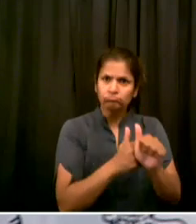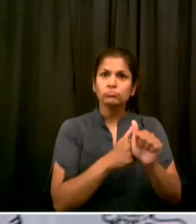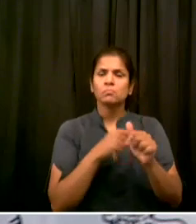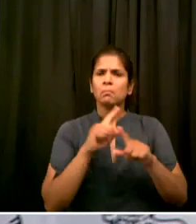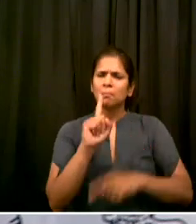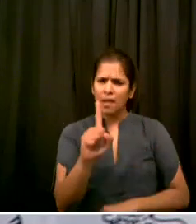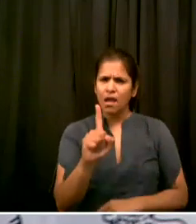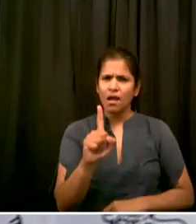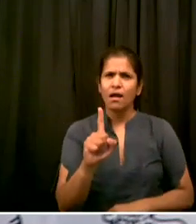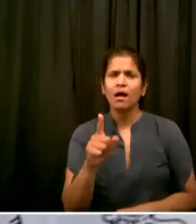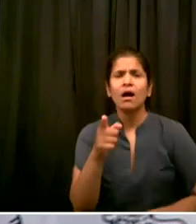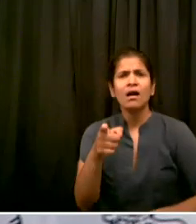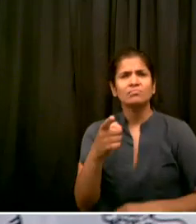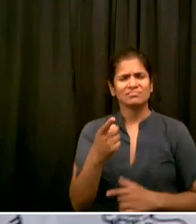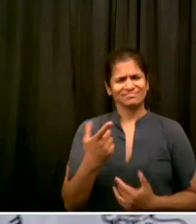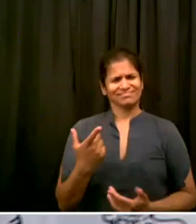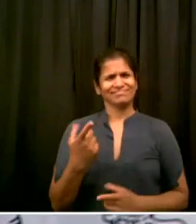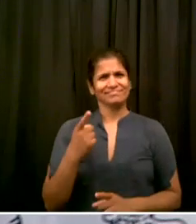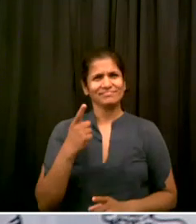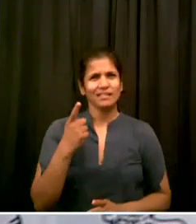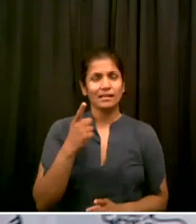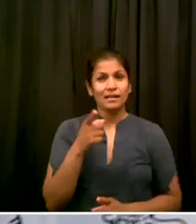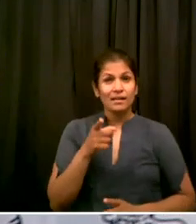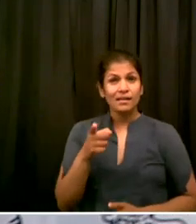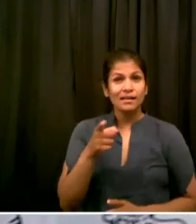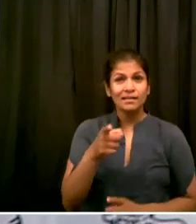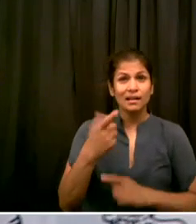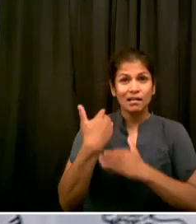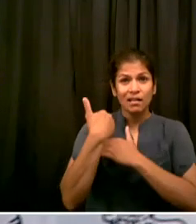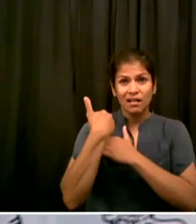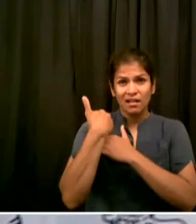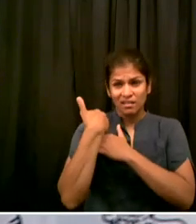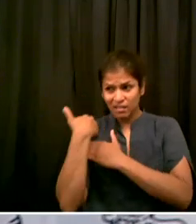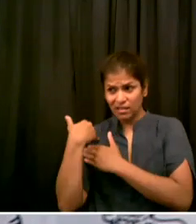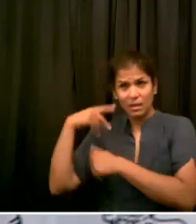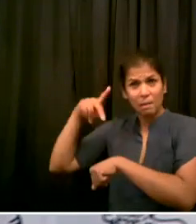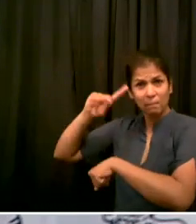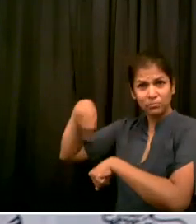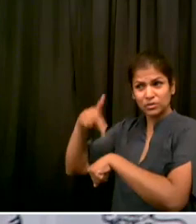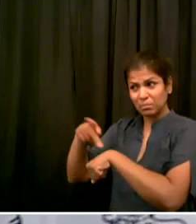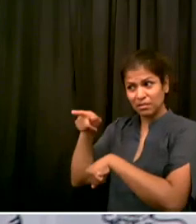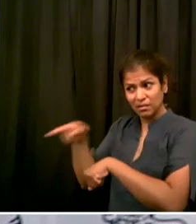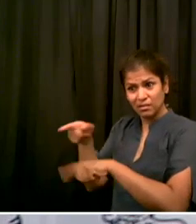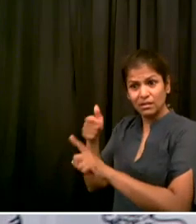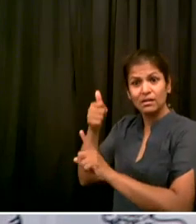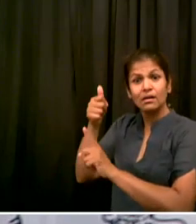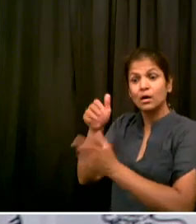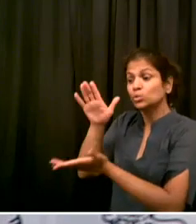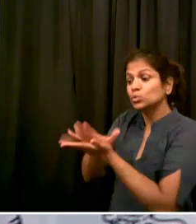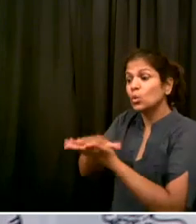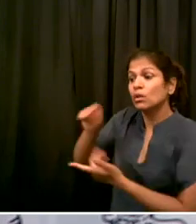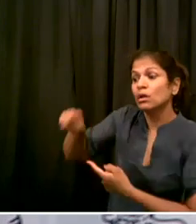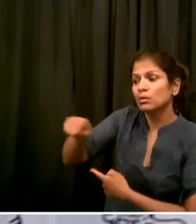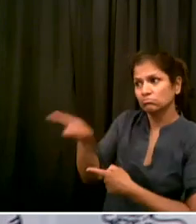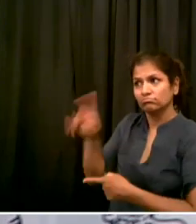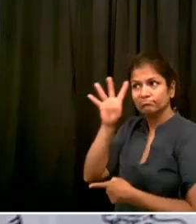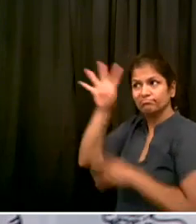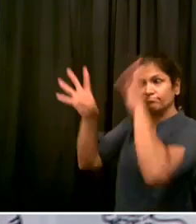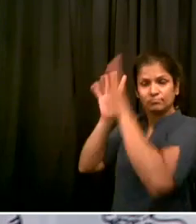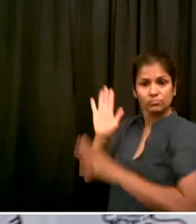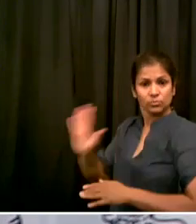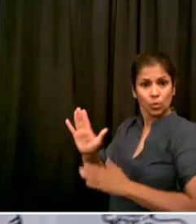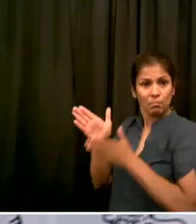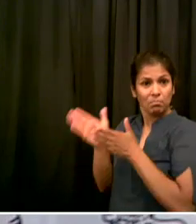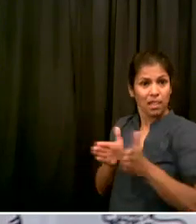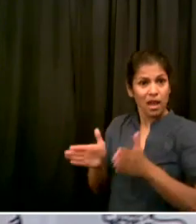to come up with yet another plan on their own with just weeks to go before schools